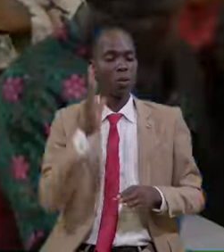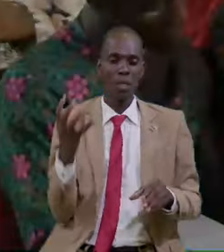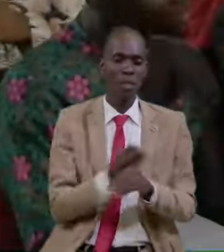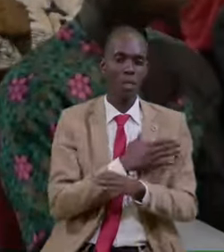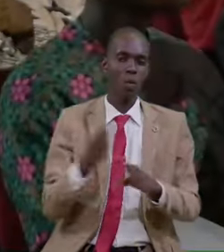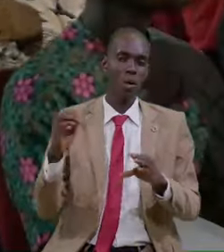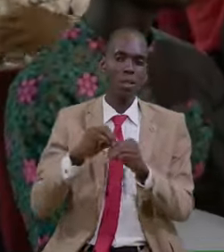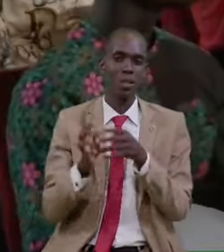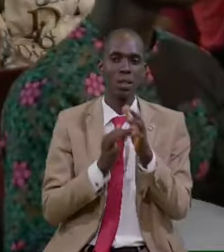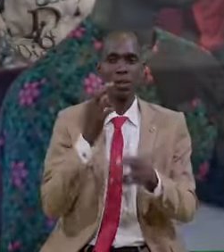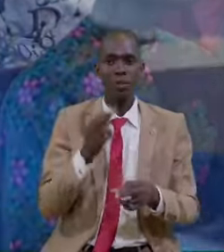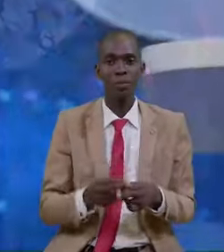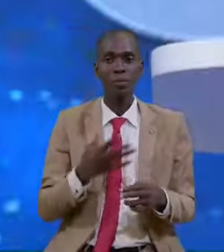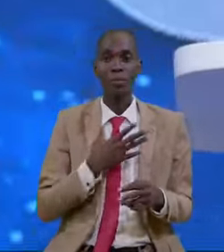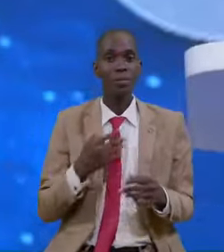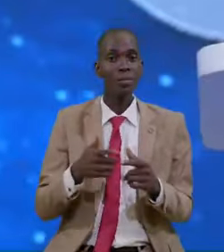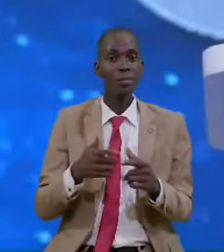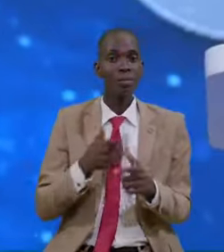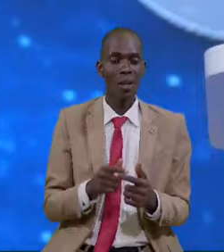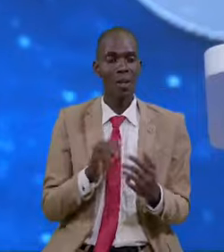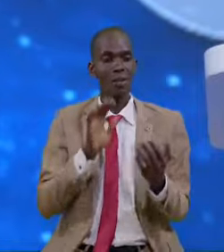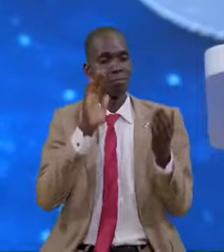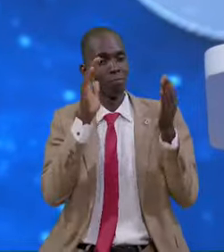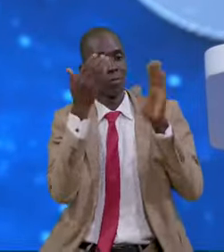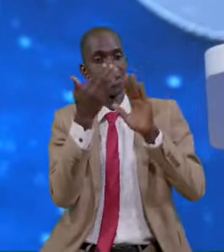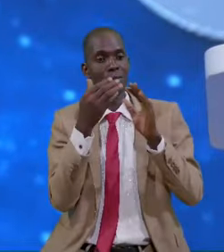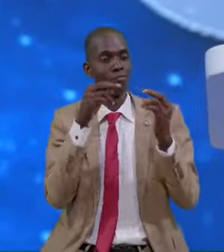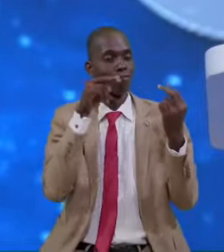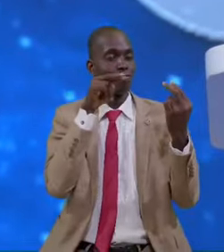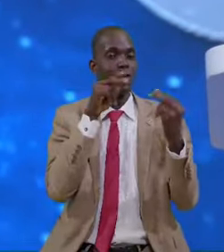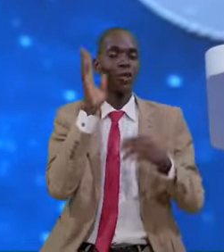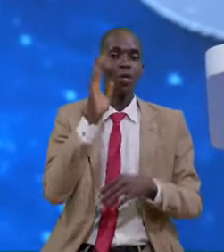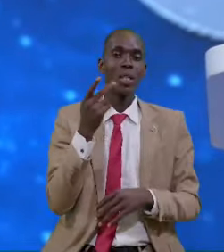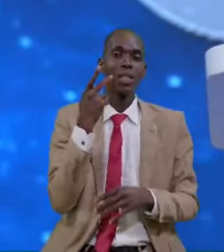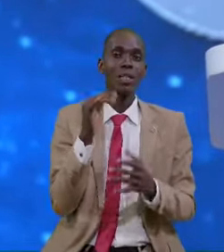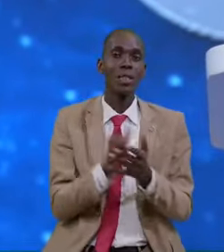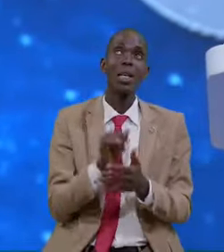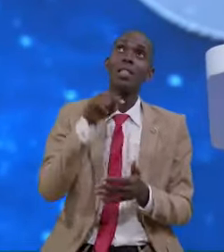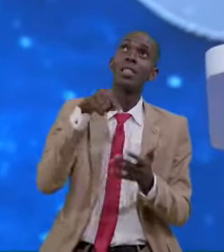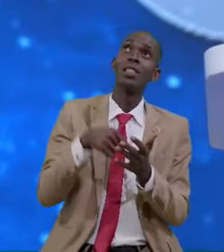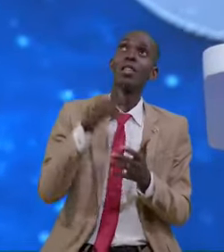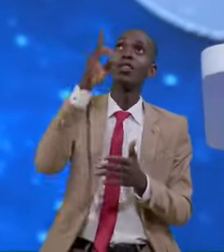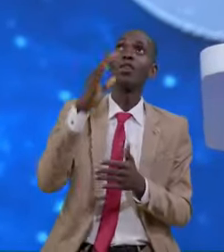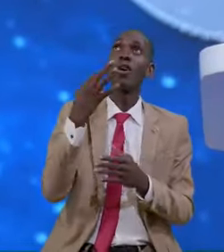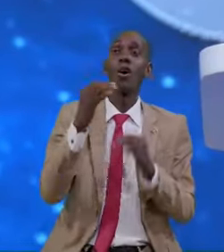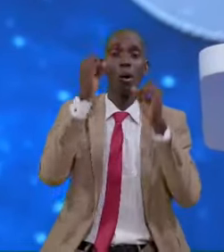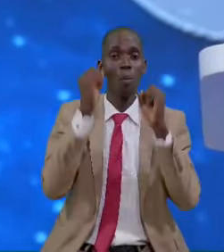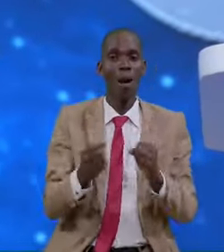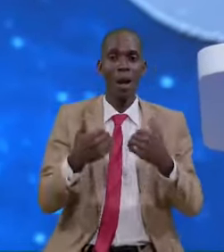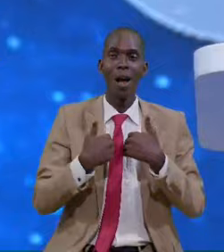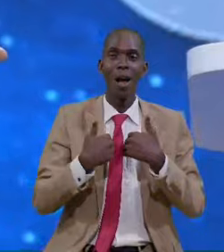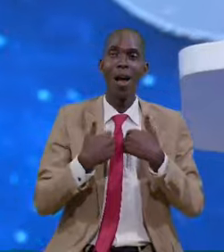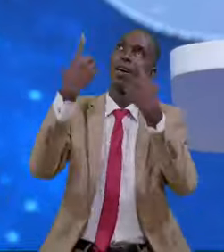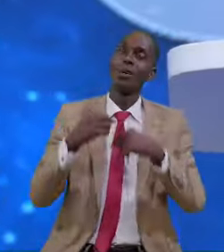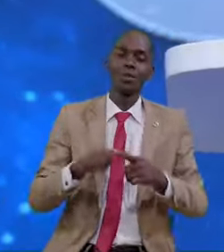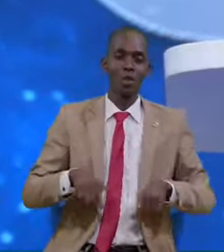And then face to face, you will see that this God of power, he has come to live with you. He